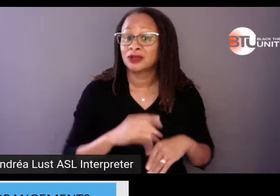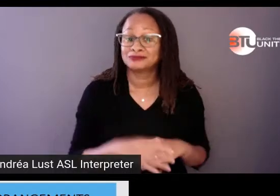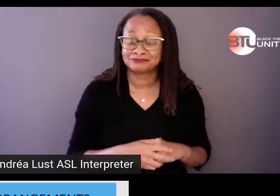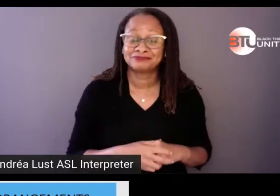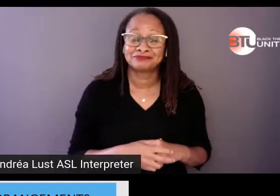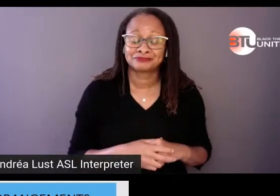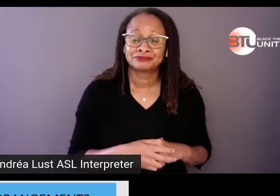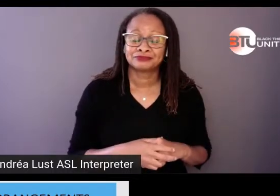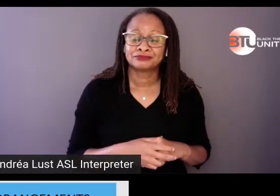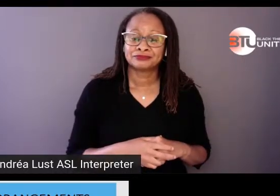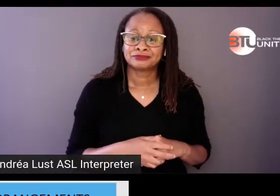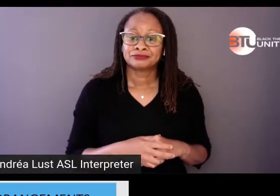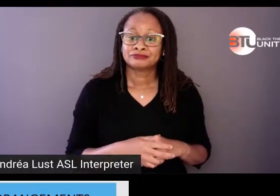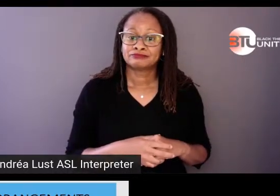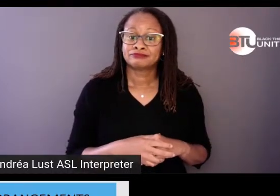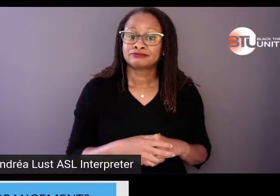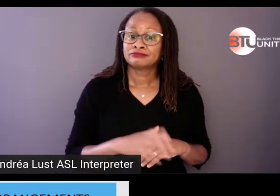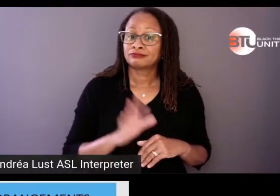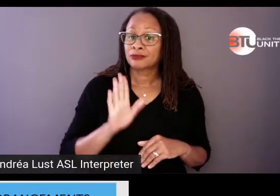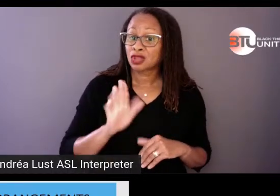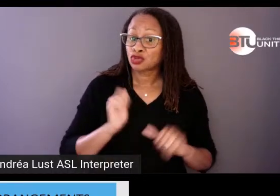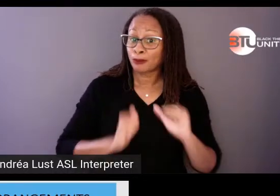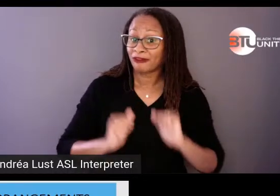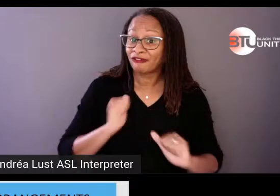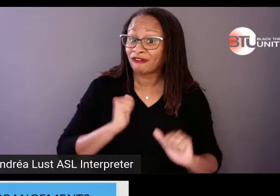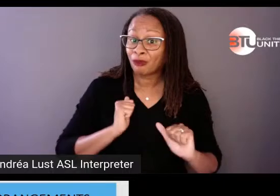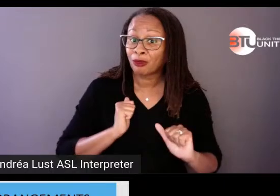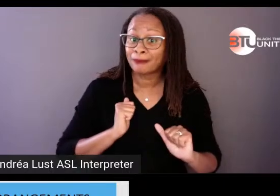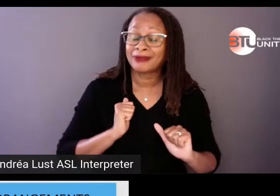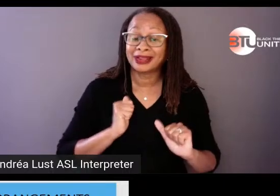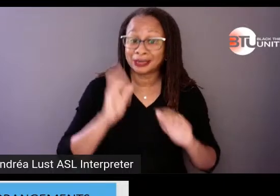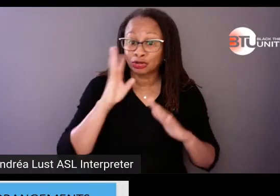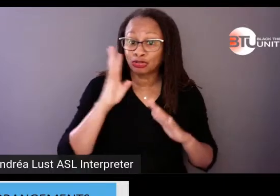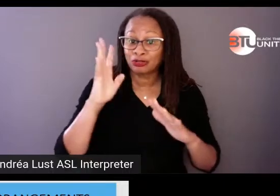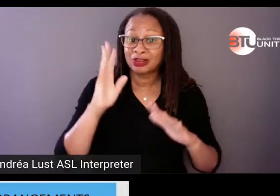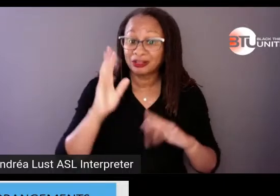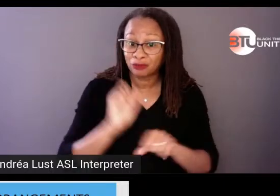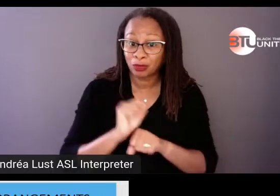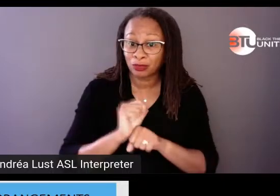And if you perform, you're performing in a creative work that's likely